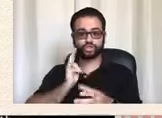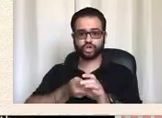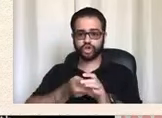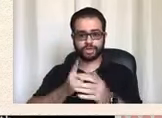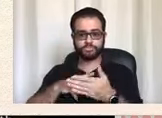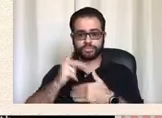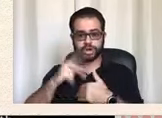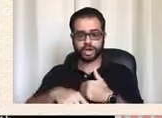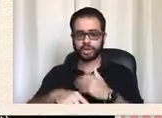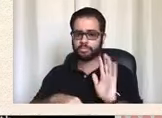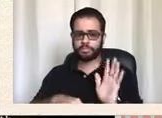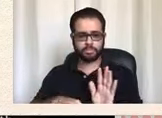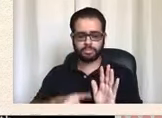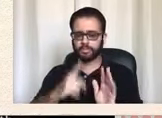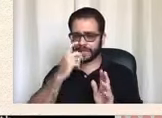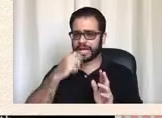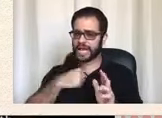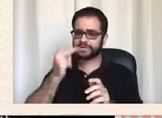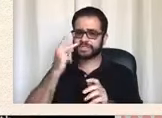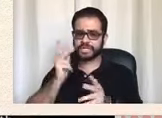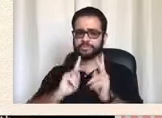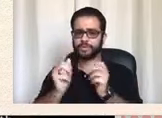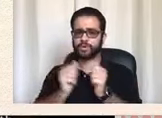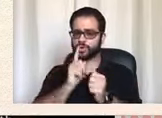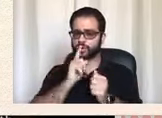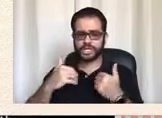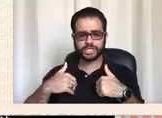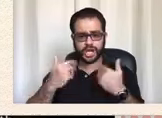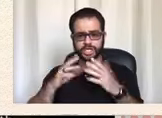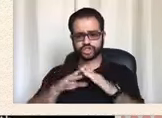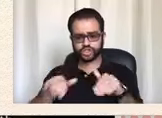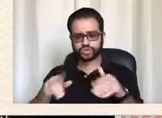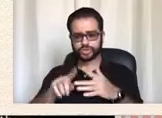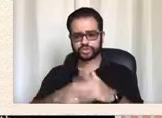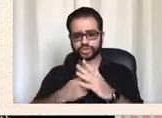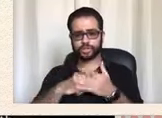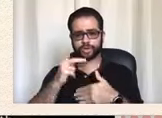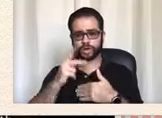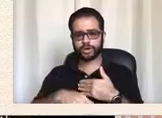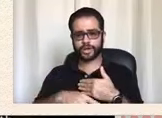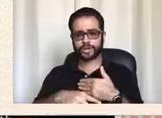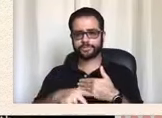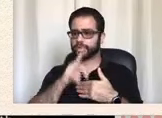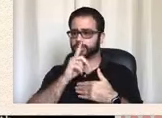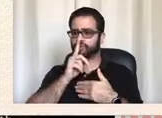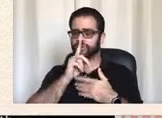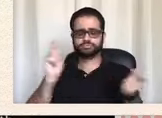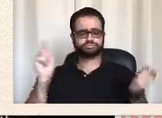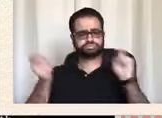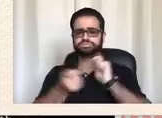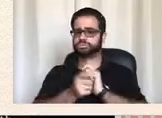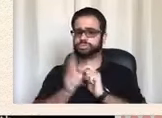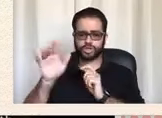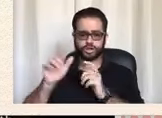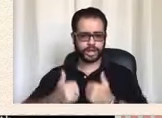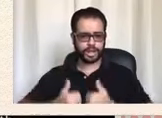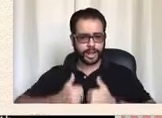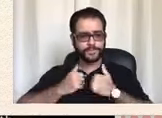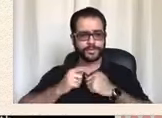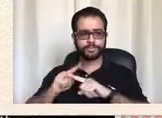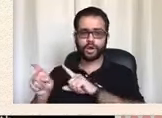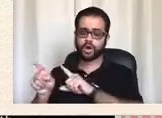seen people with very young children come into the program and just make incredible changes in their life. But I have to say,